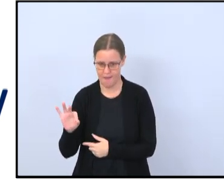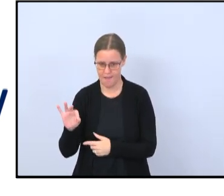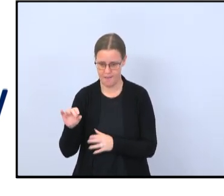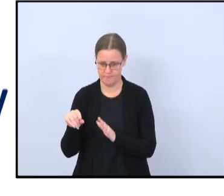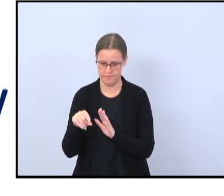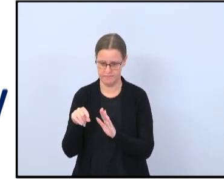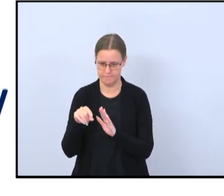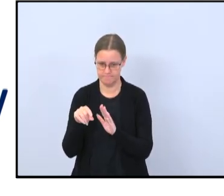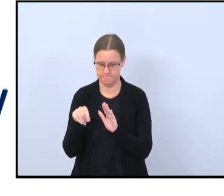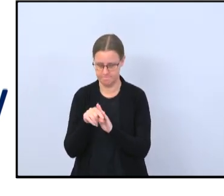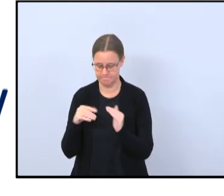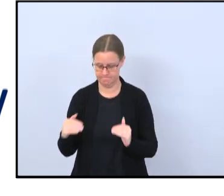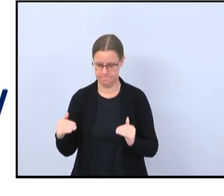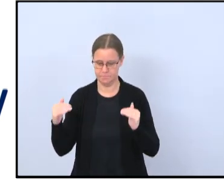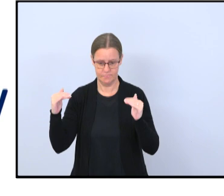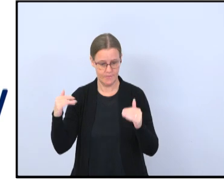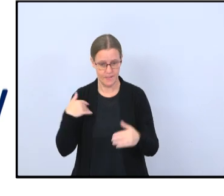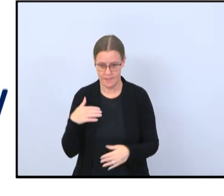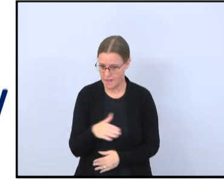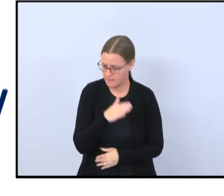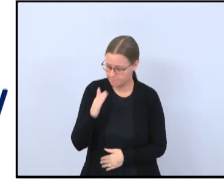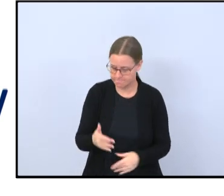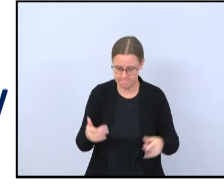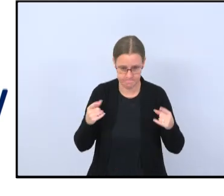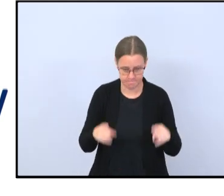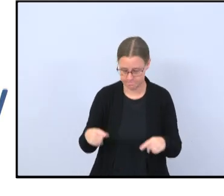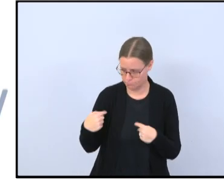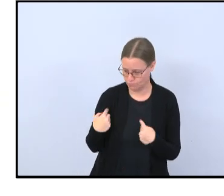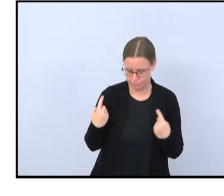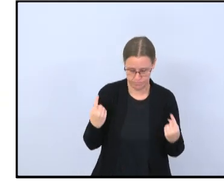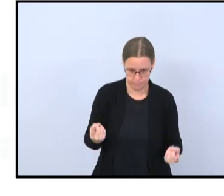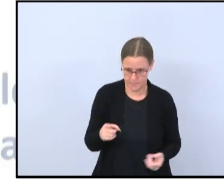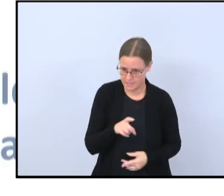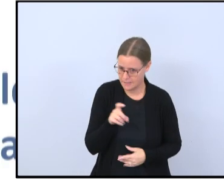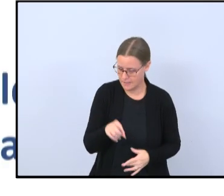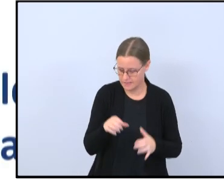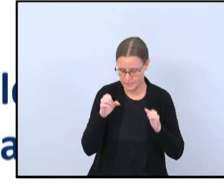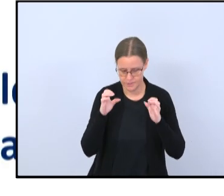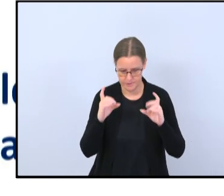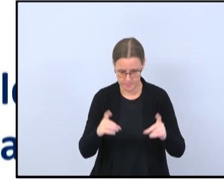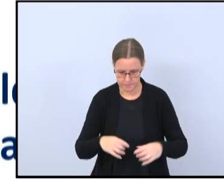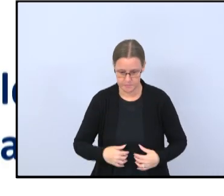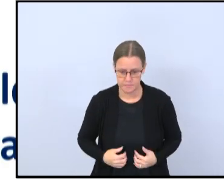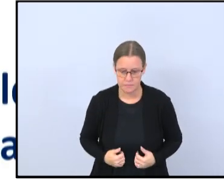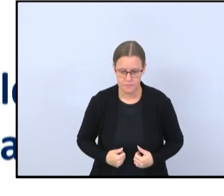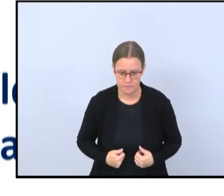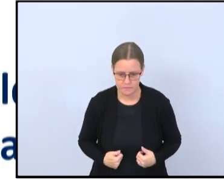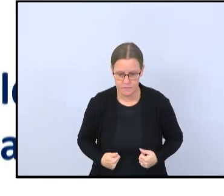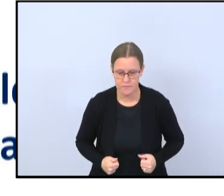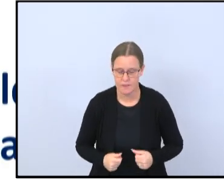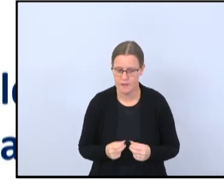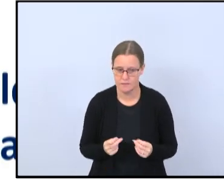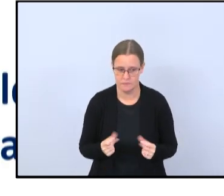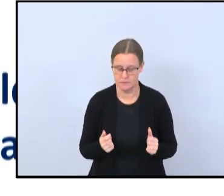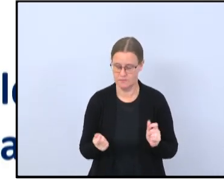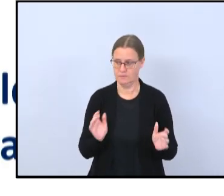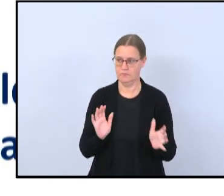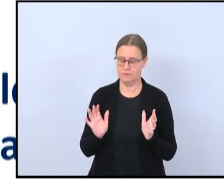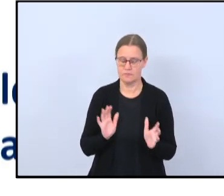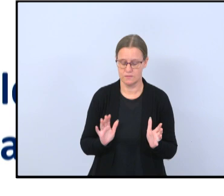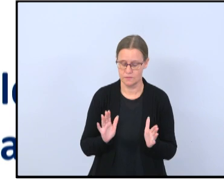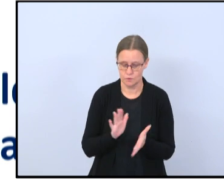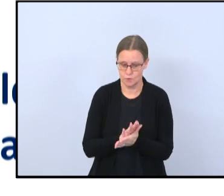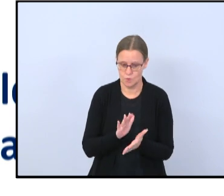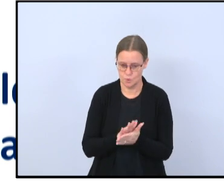never happened simultaneously in the history of Texas public education. These abrupt shifts left school leaders with